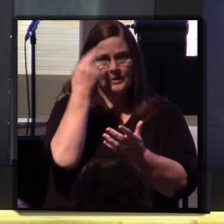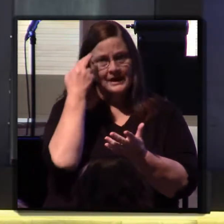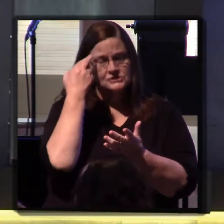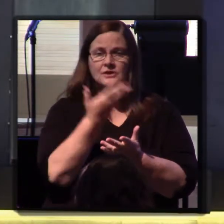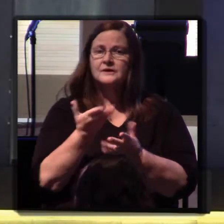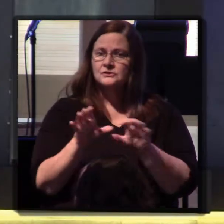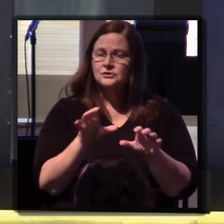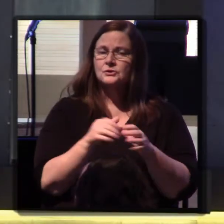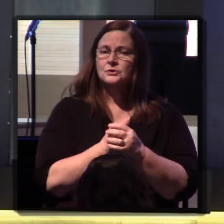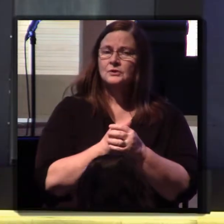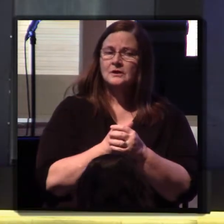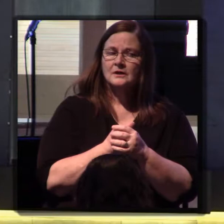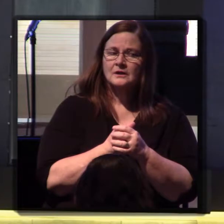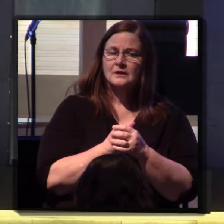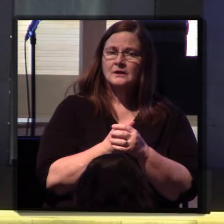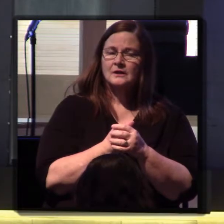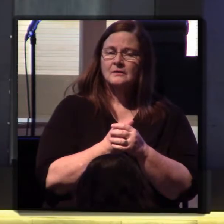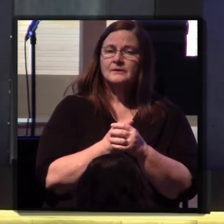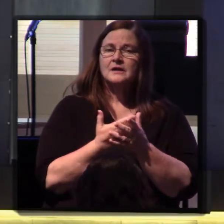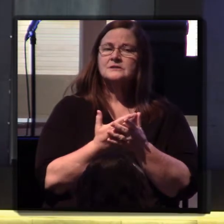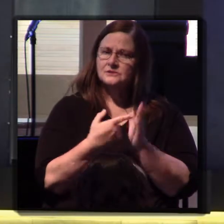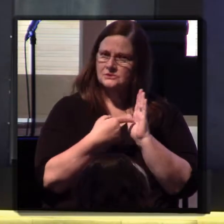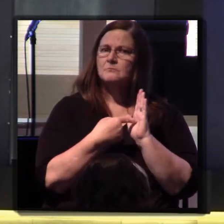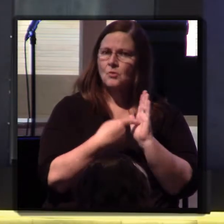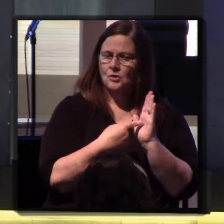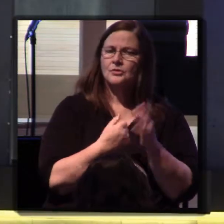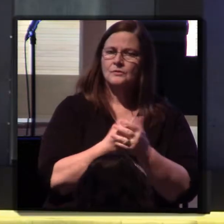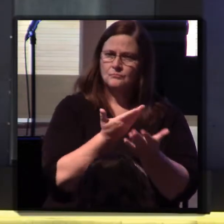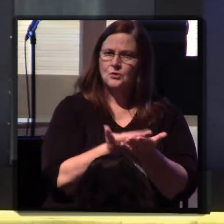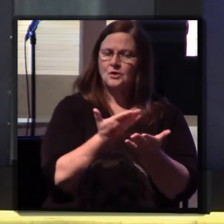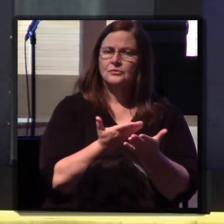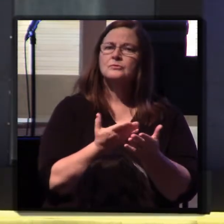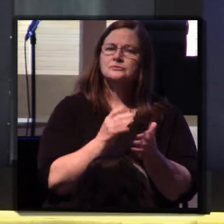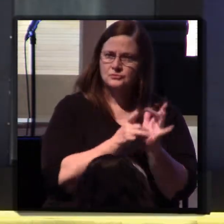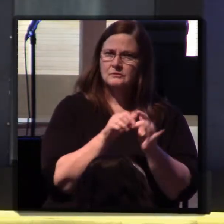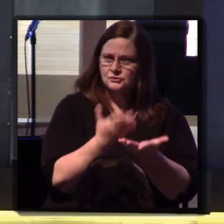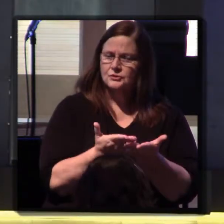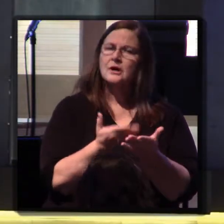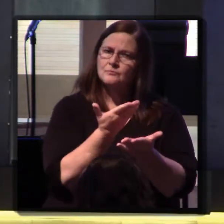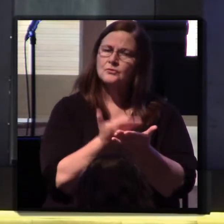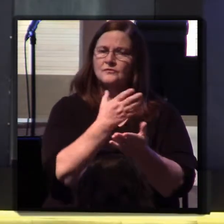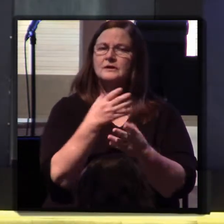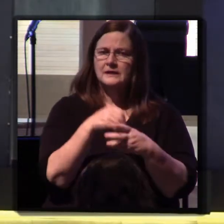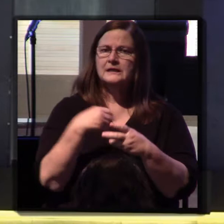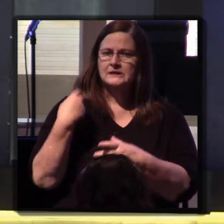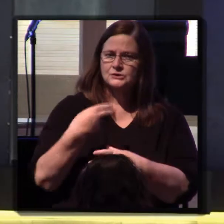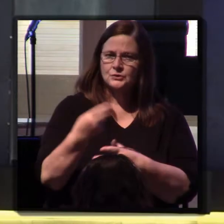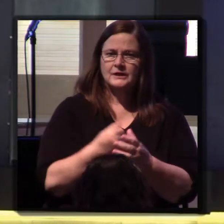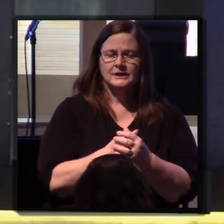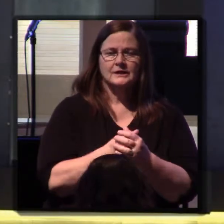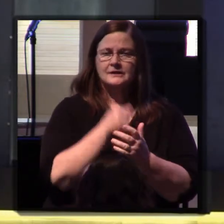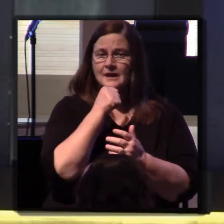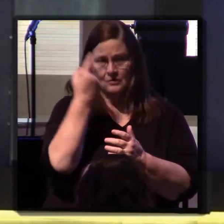trust in Jesus is a realistic, rational thing to do because it is borne out through Scripture and